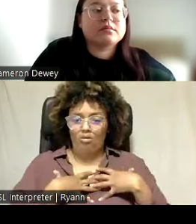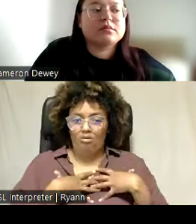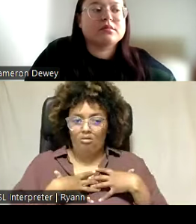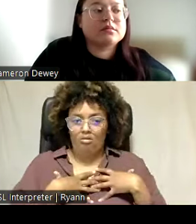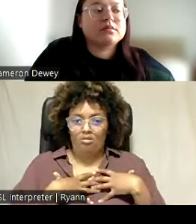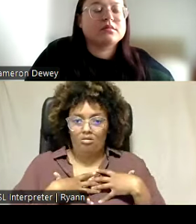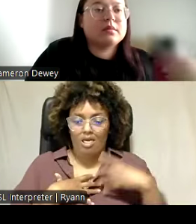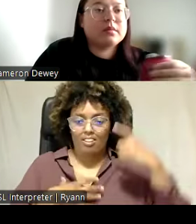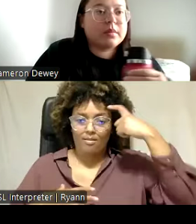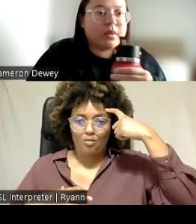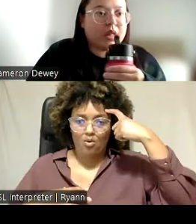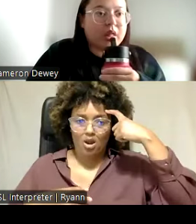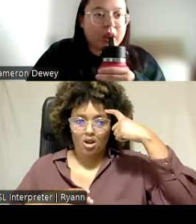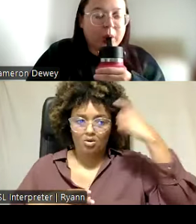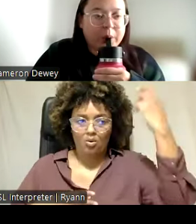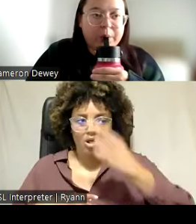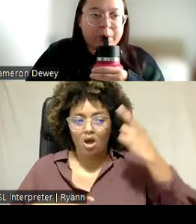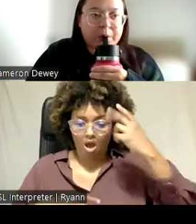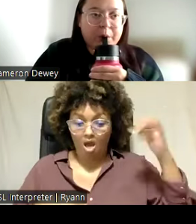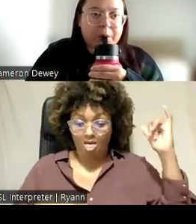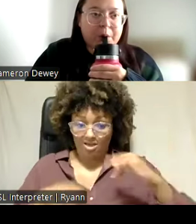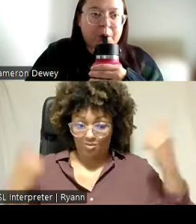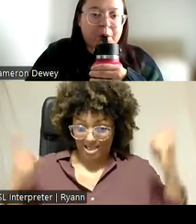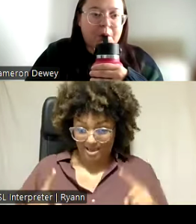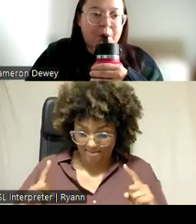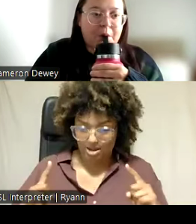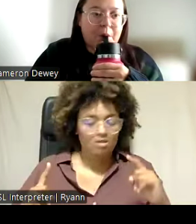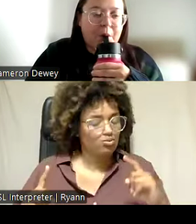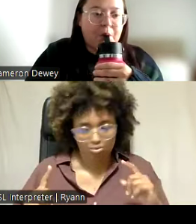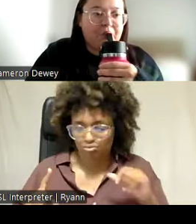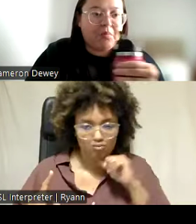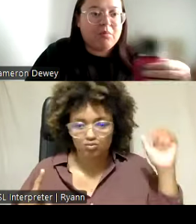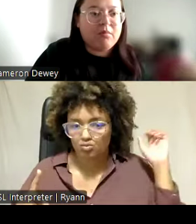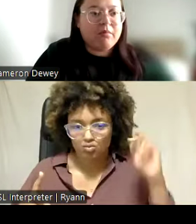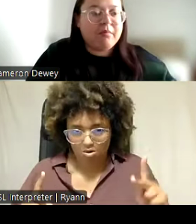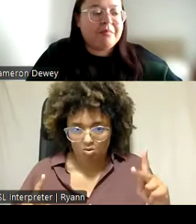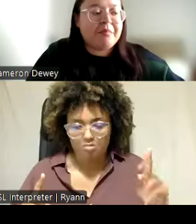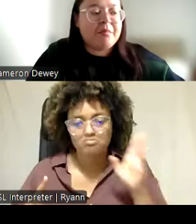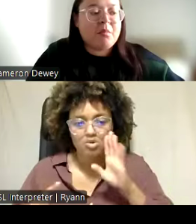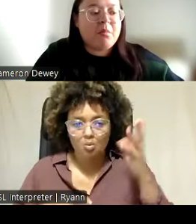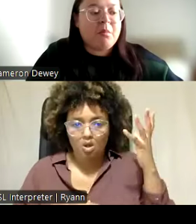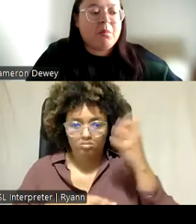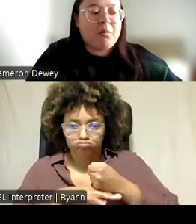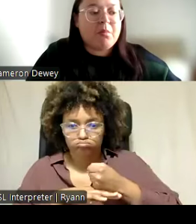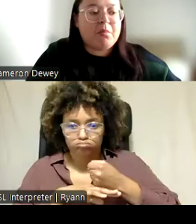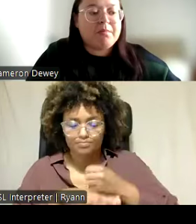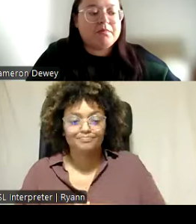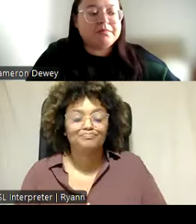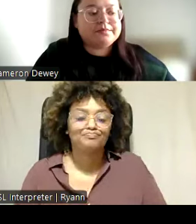and the brain realizes that what is occurring is not okay. So going from